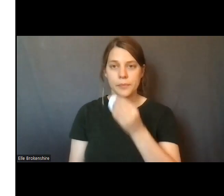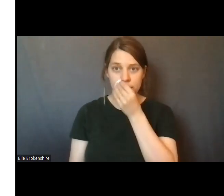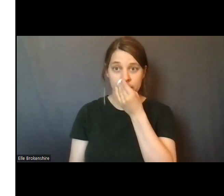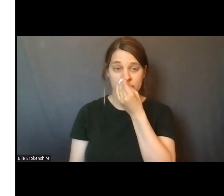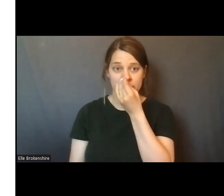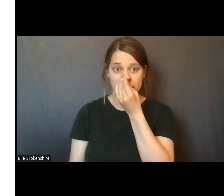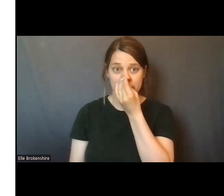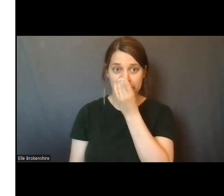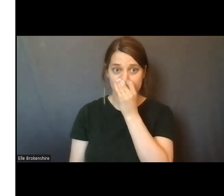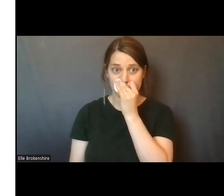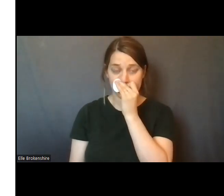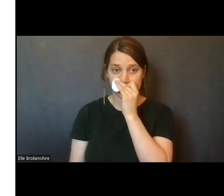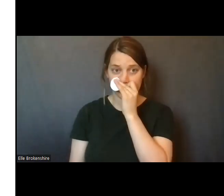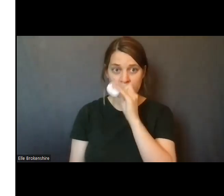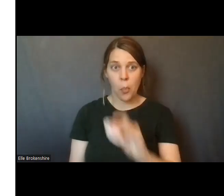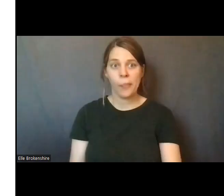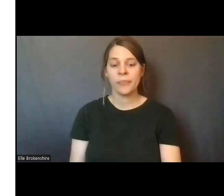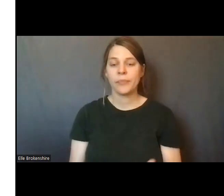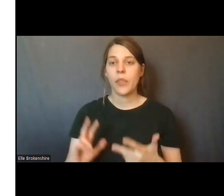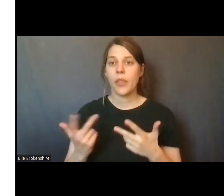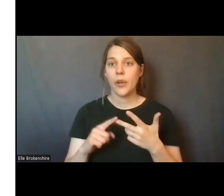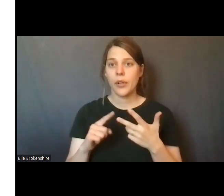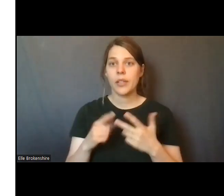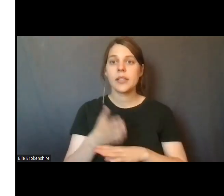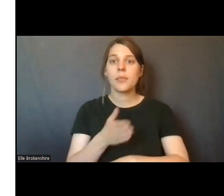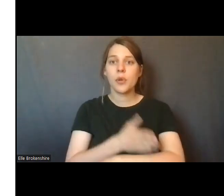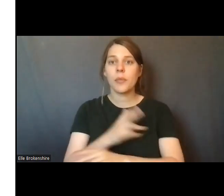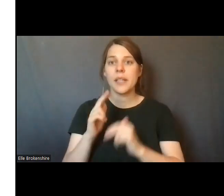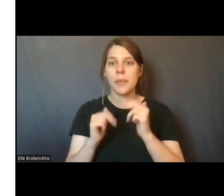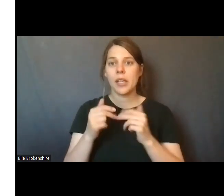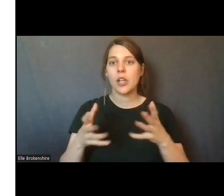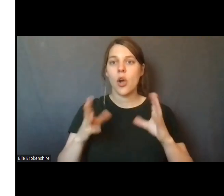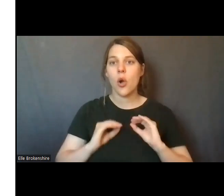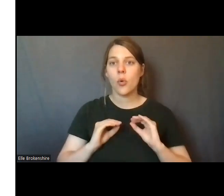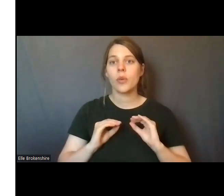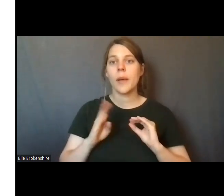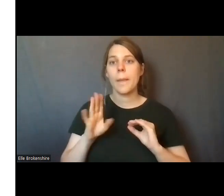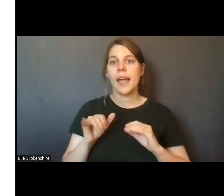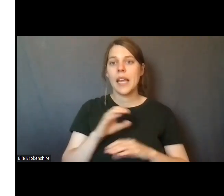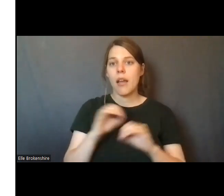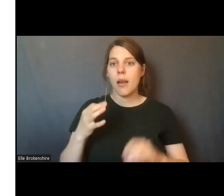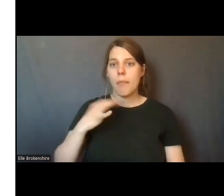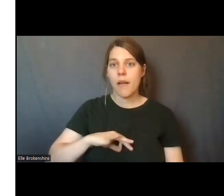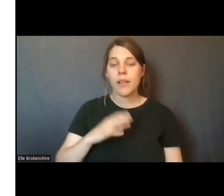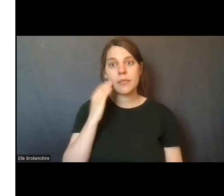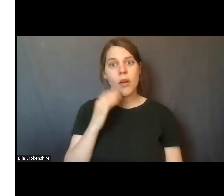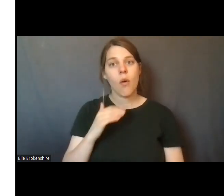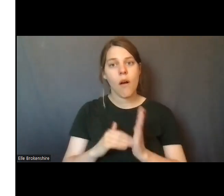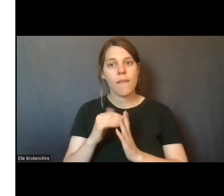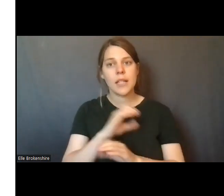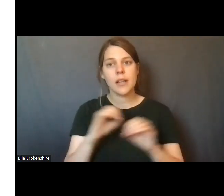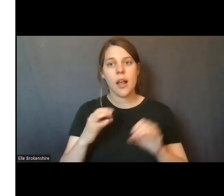The third is improvements to buildings that are owned by nonprofits. We know nonprofits often